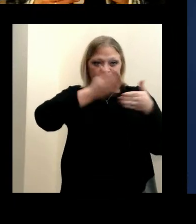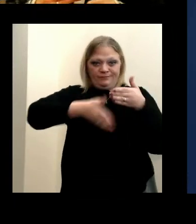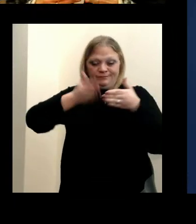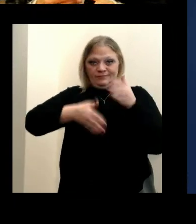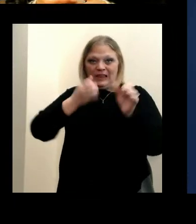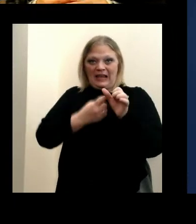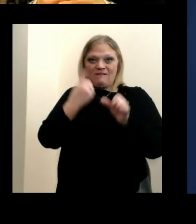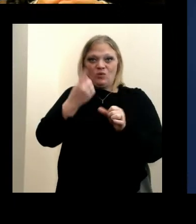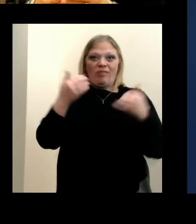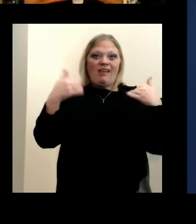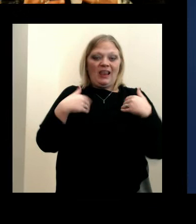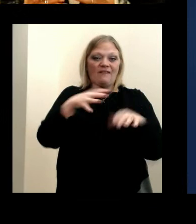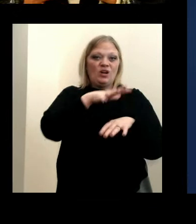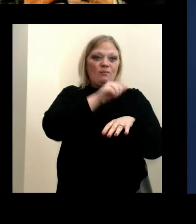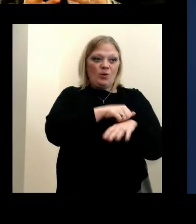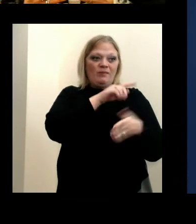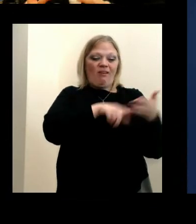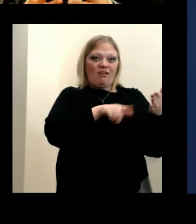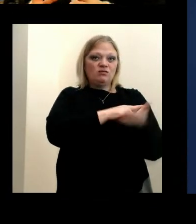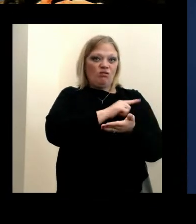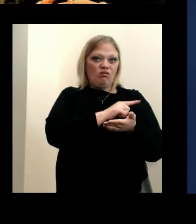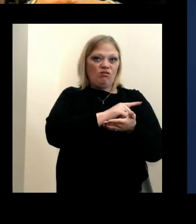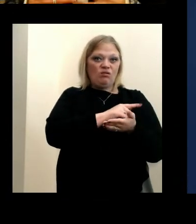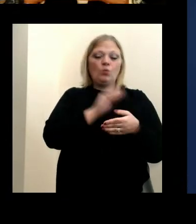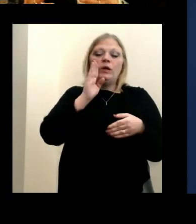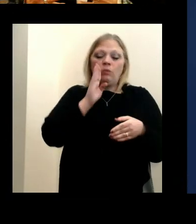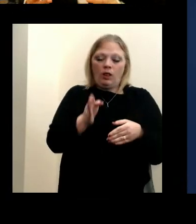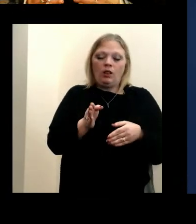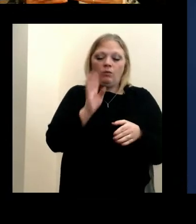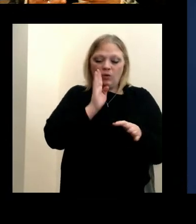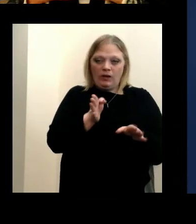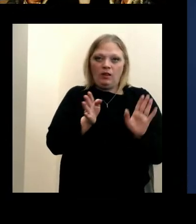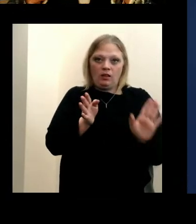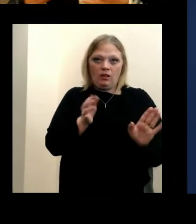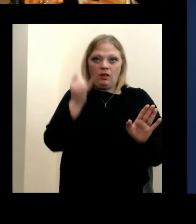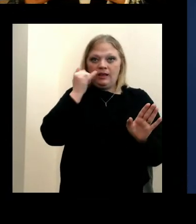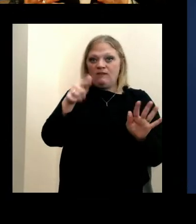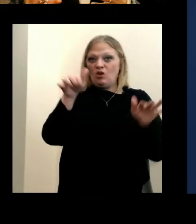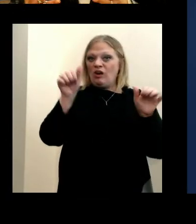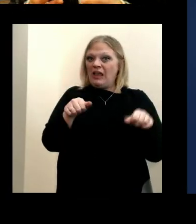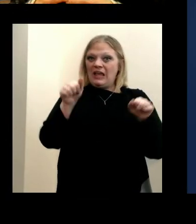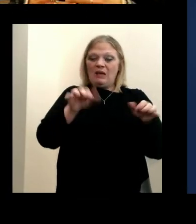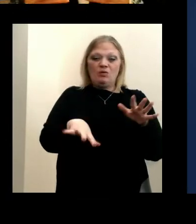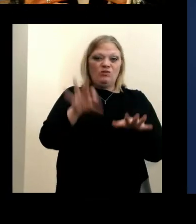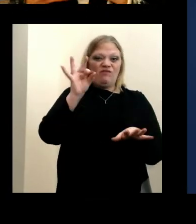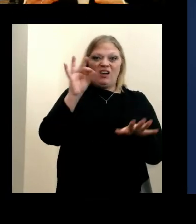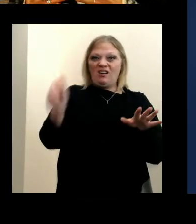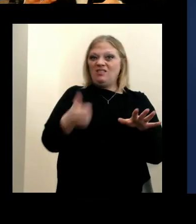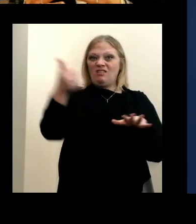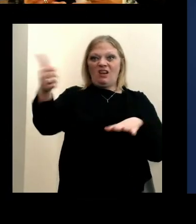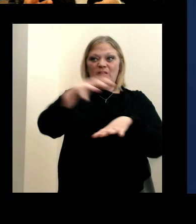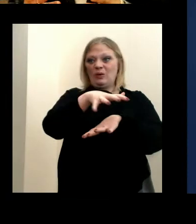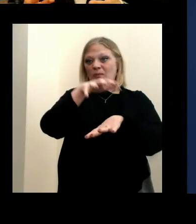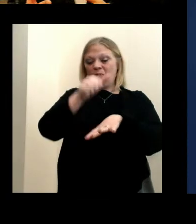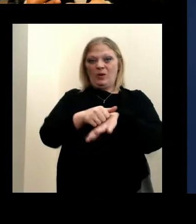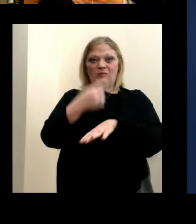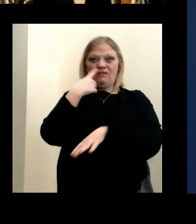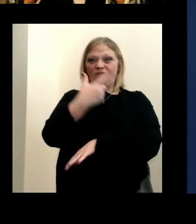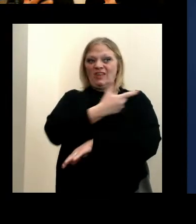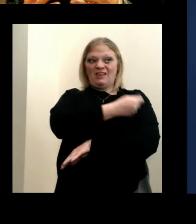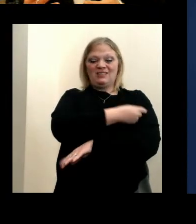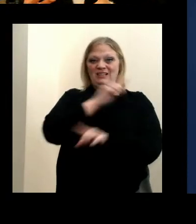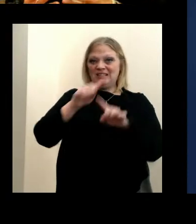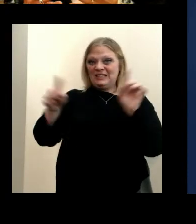an appointment and we had to cancel, but we will get to you. If you're able to find another appointment to get a vaccine somewhere